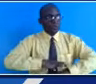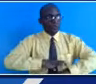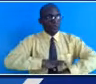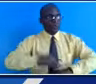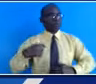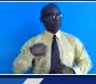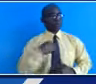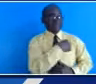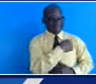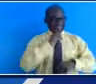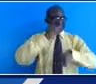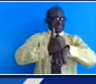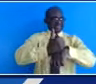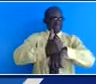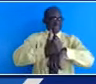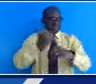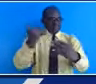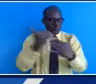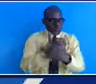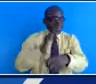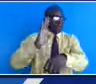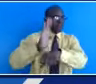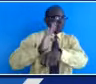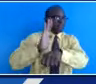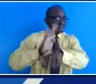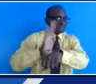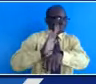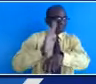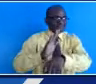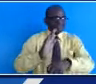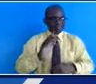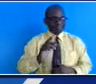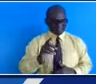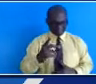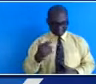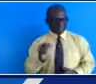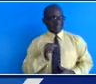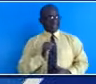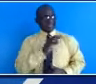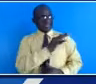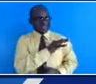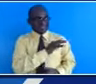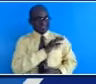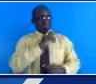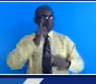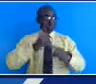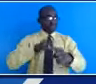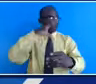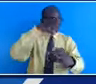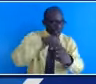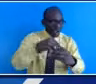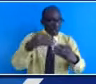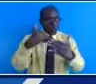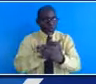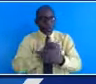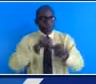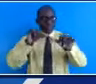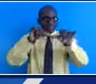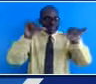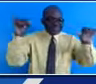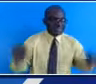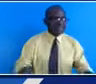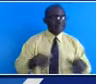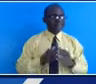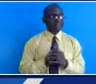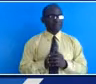and seamlessly just jumped in and created a new system. What it was is from our chefs to our cooks to our